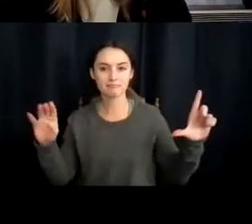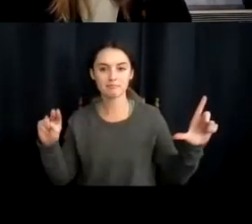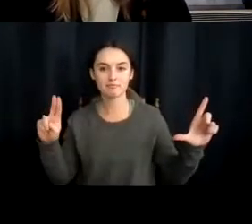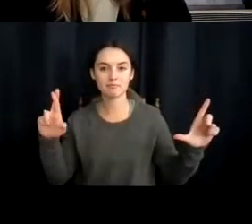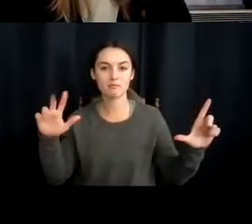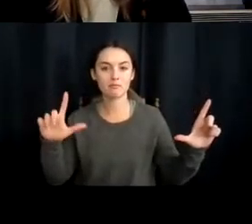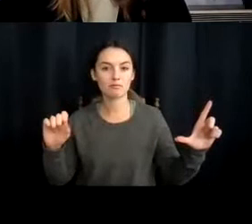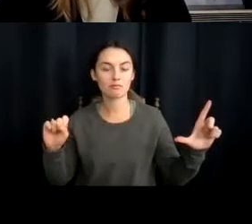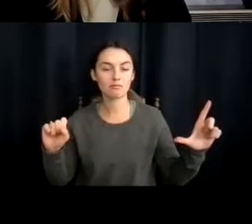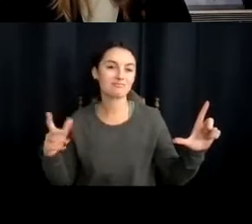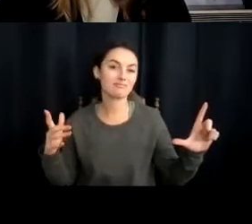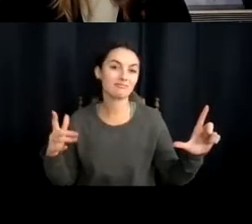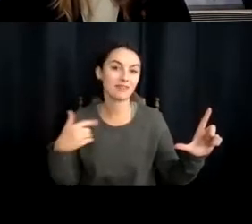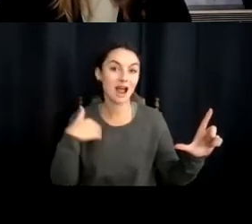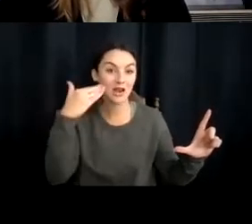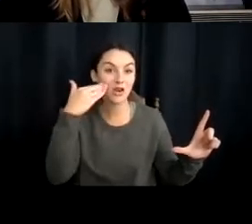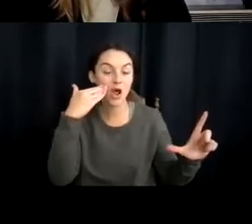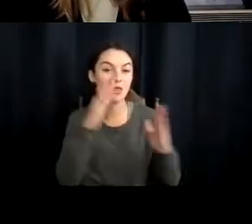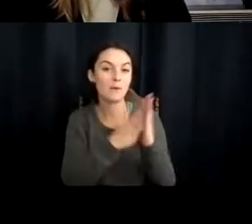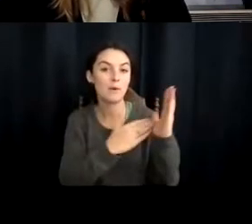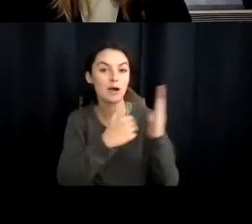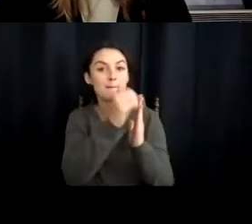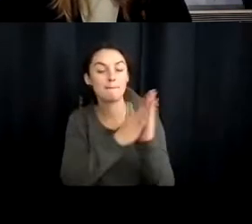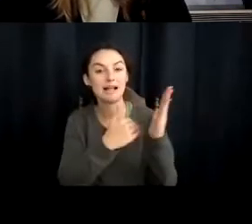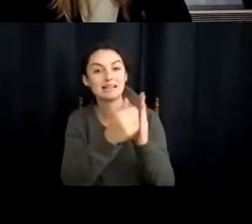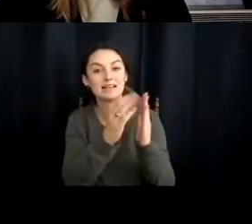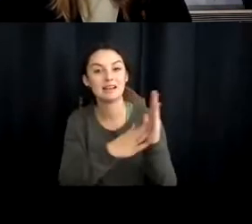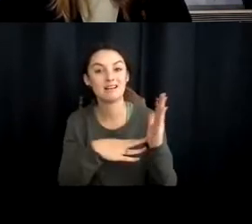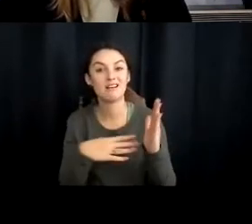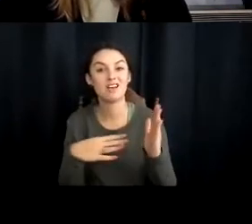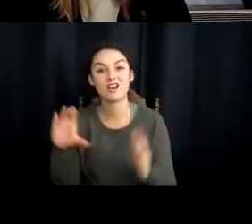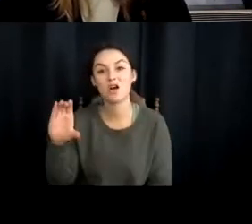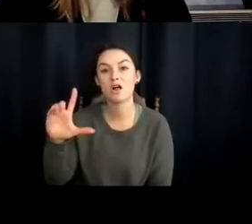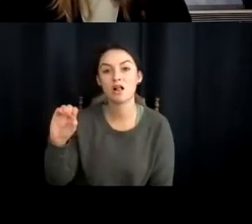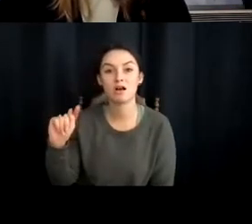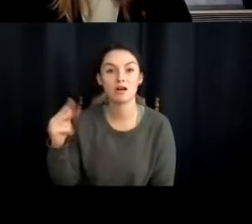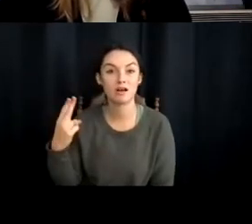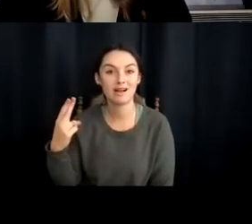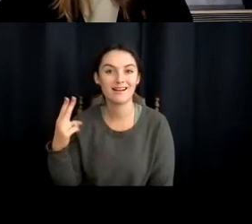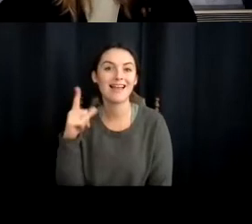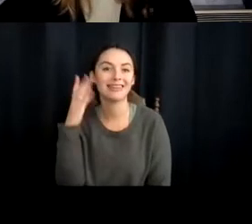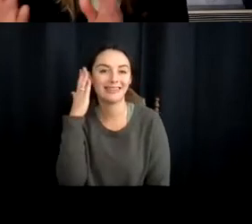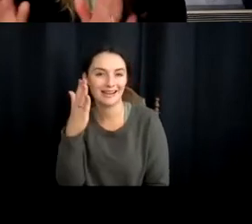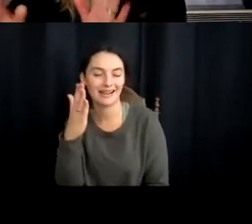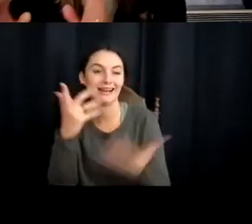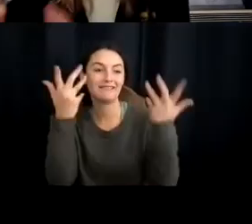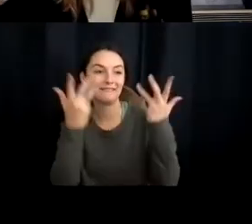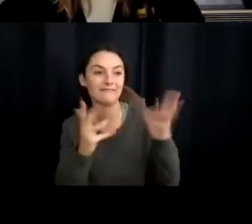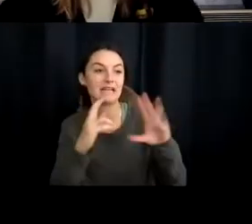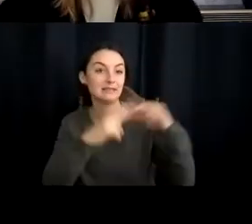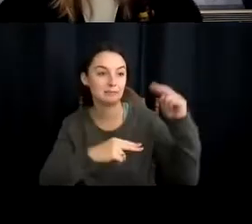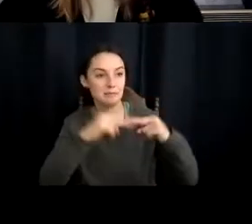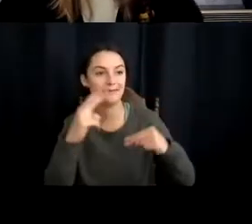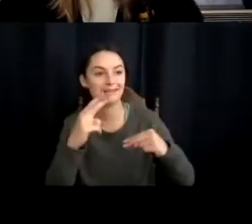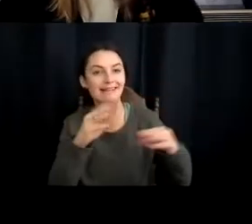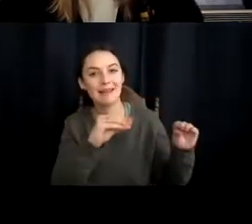do know they were painted on cloth and then installed around the time that the building was constructed. So sometime within that window of that